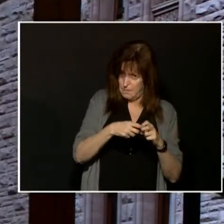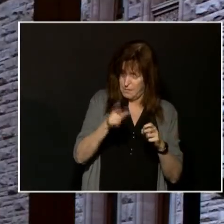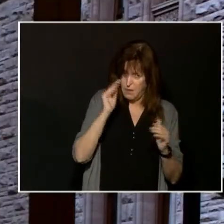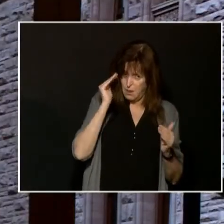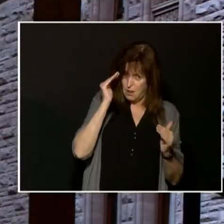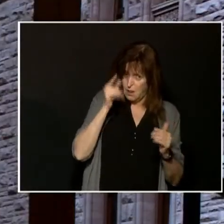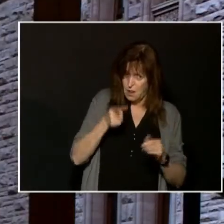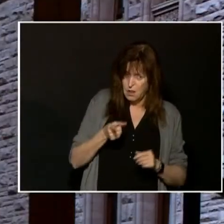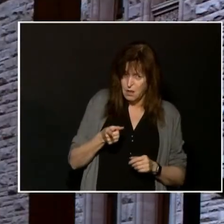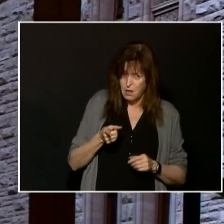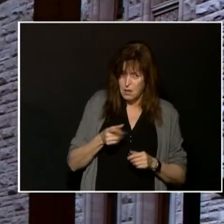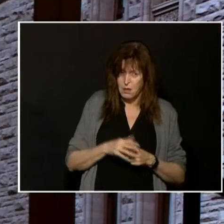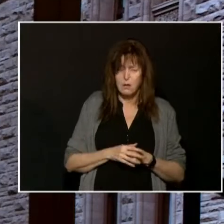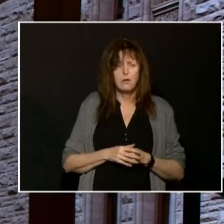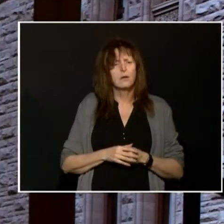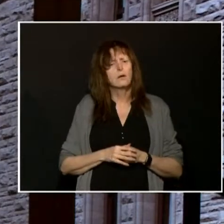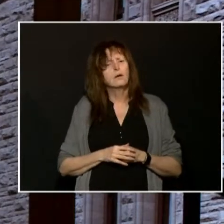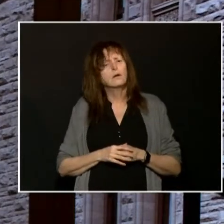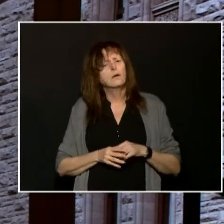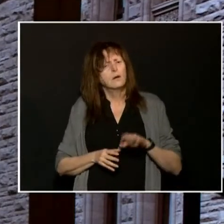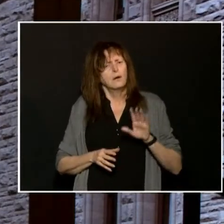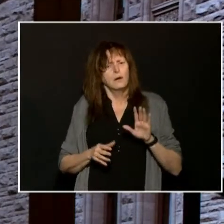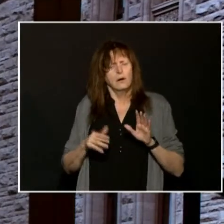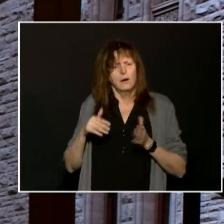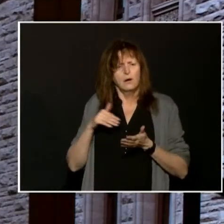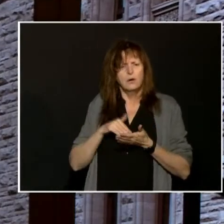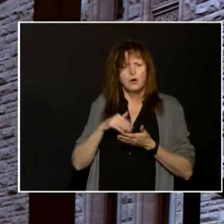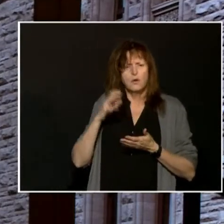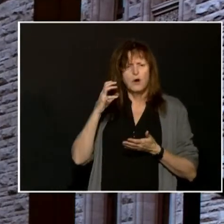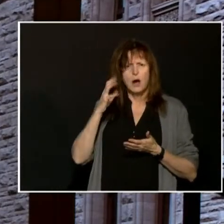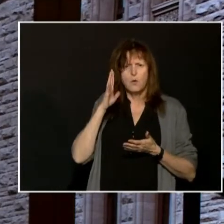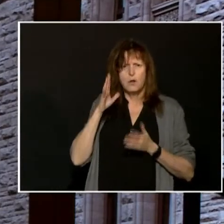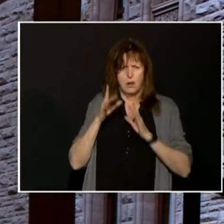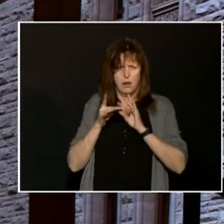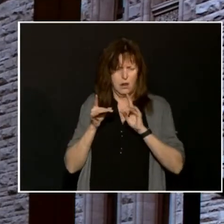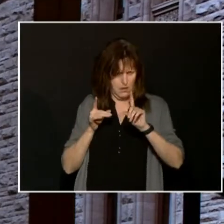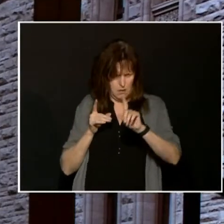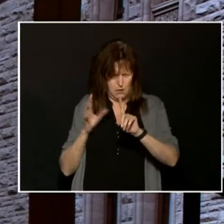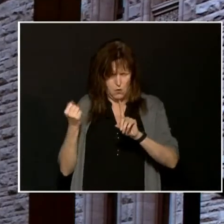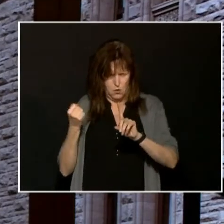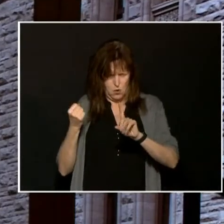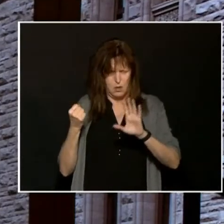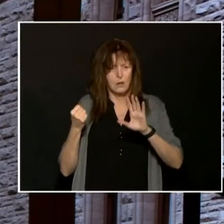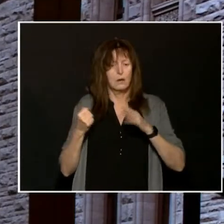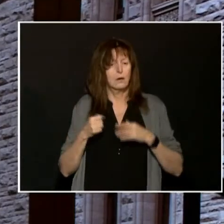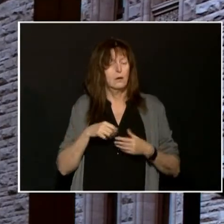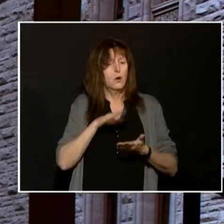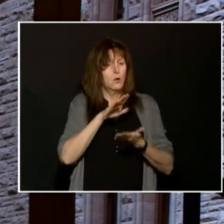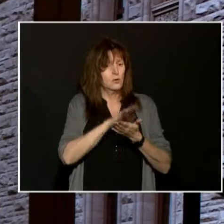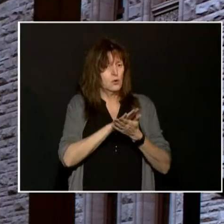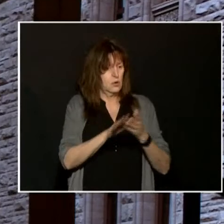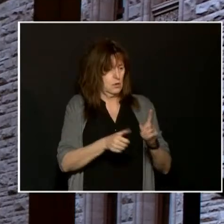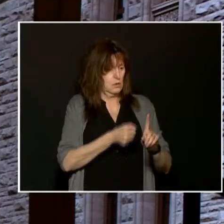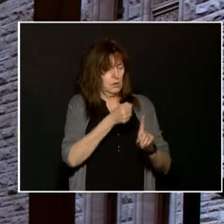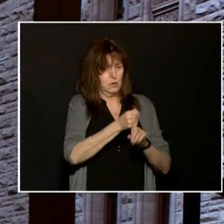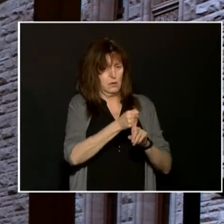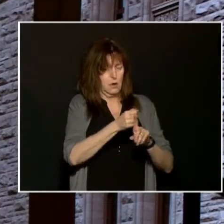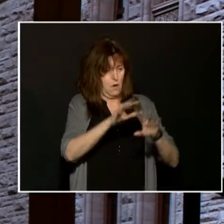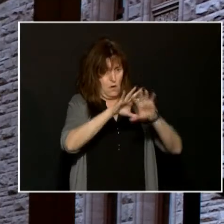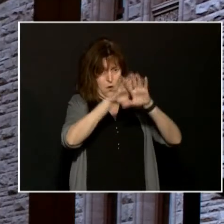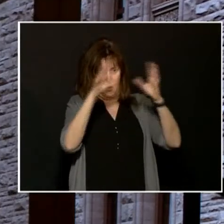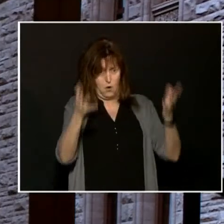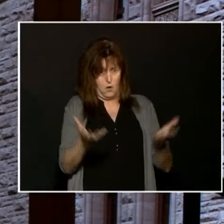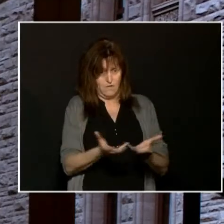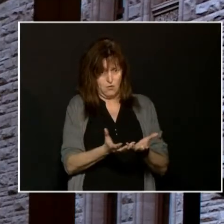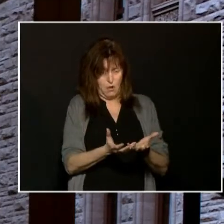I'll ask Dr. Brown to comment in a moment about the contribution of school cases to the overall modeling here